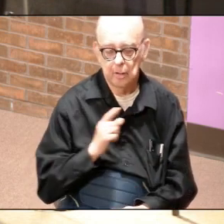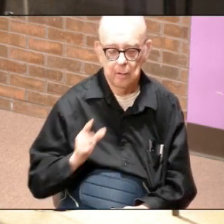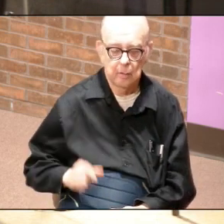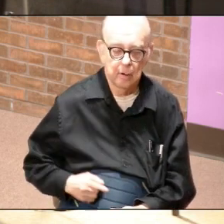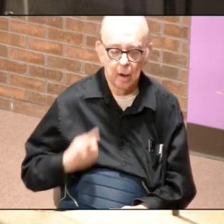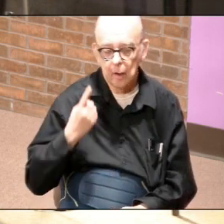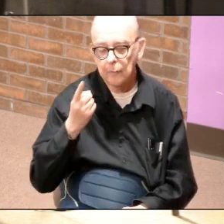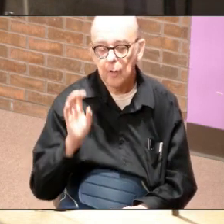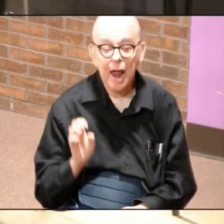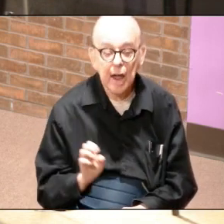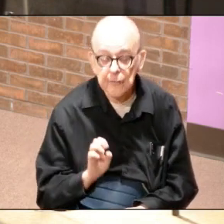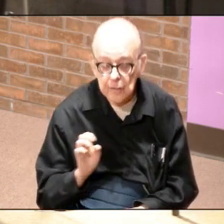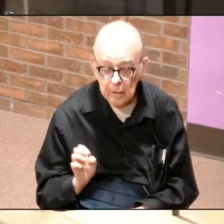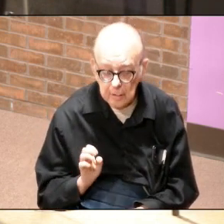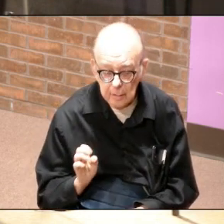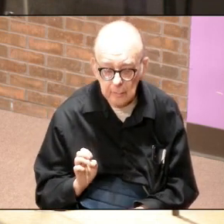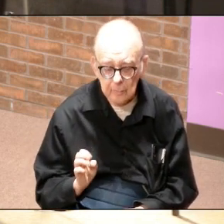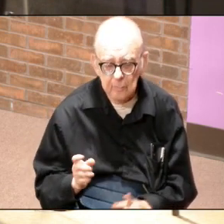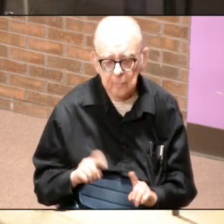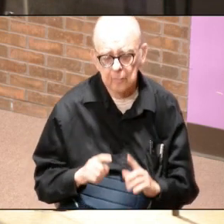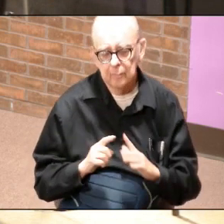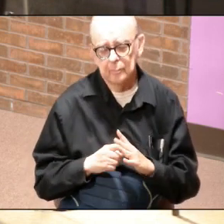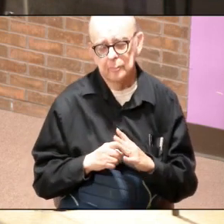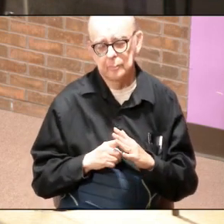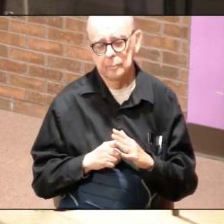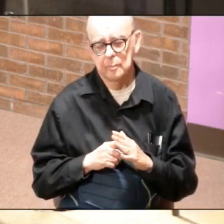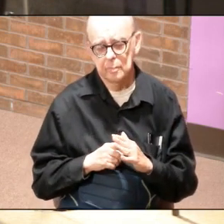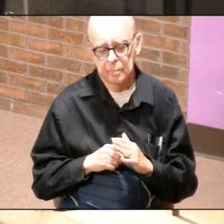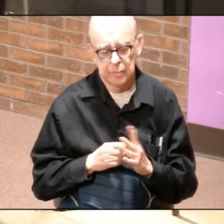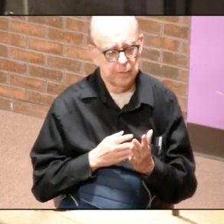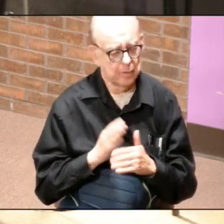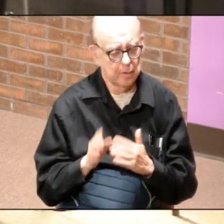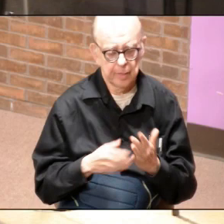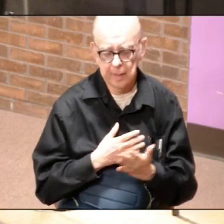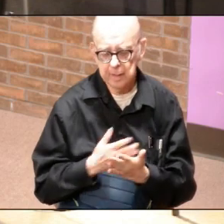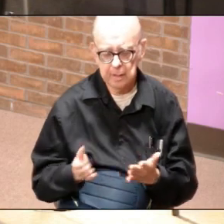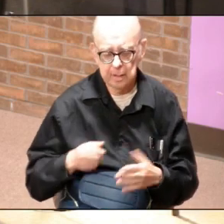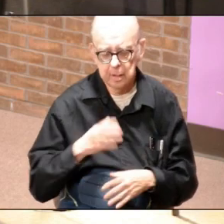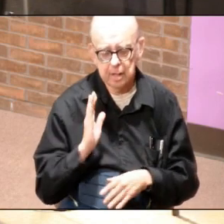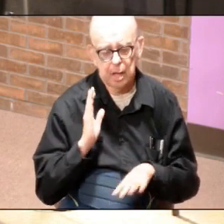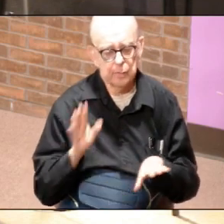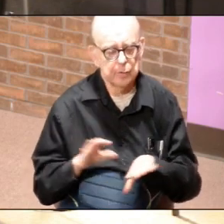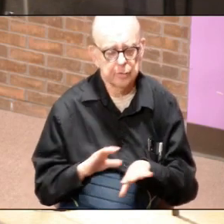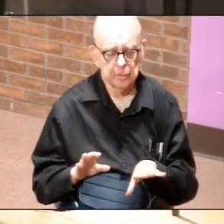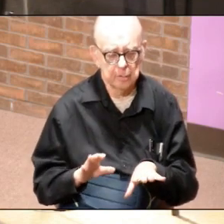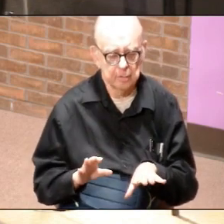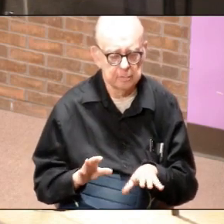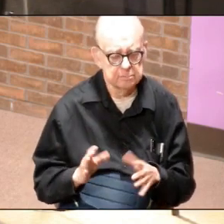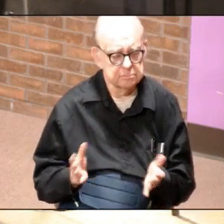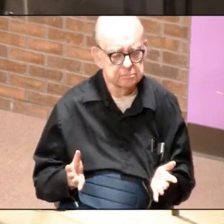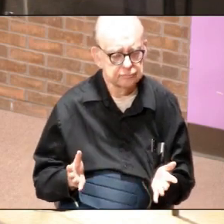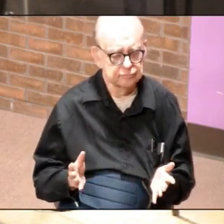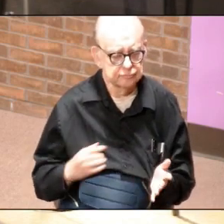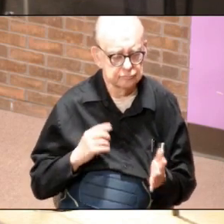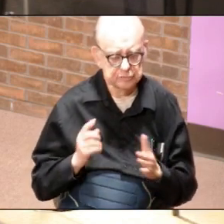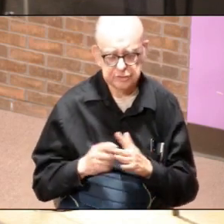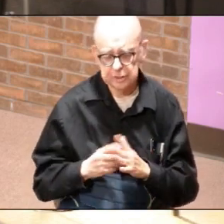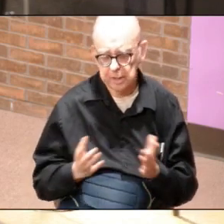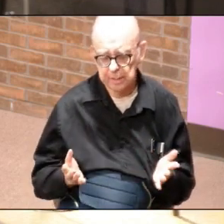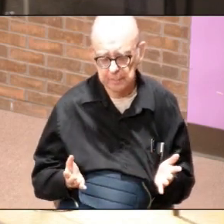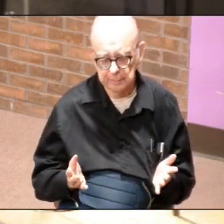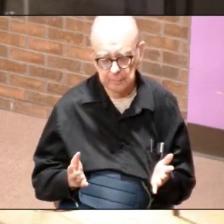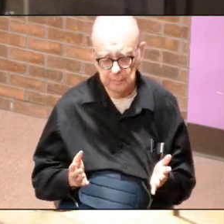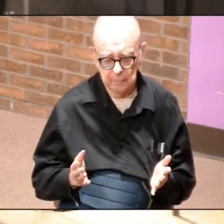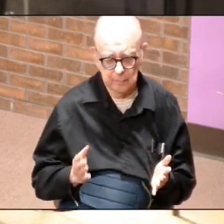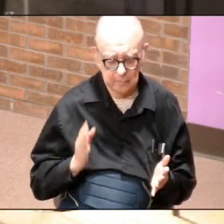Lord forever. And when we begin to go through all of the things that God's going to do, you know, we started out,